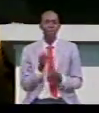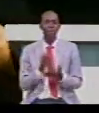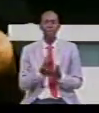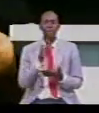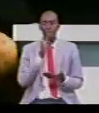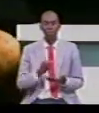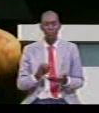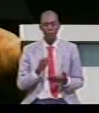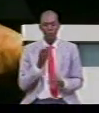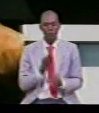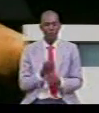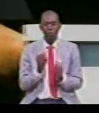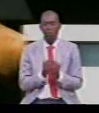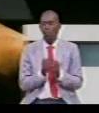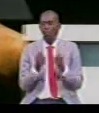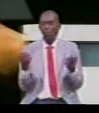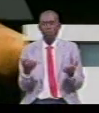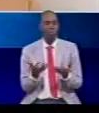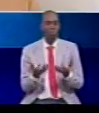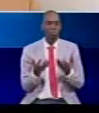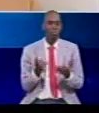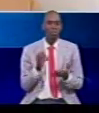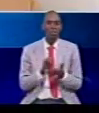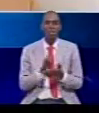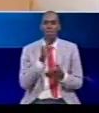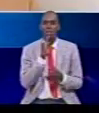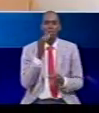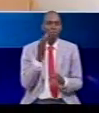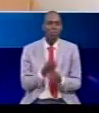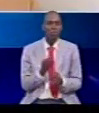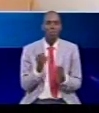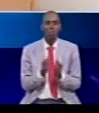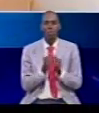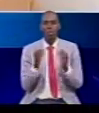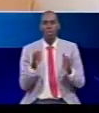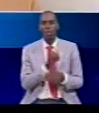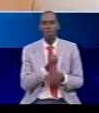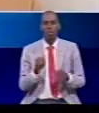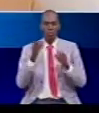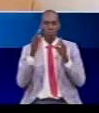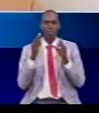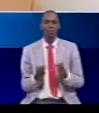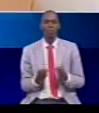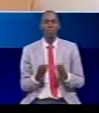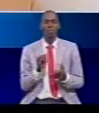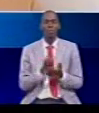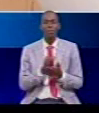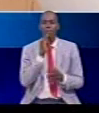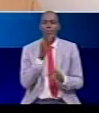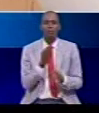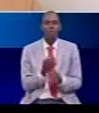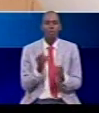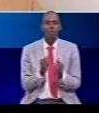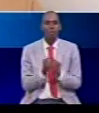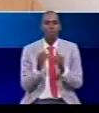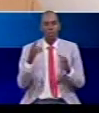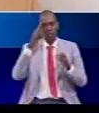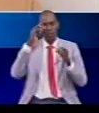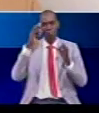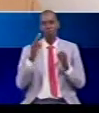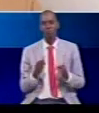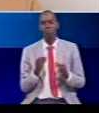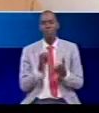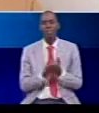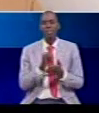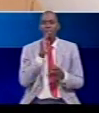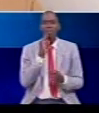without desire. That's faith without a decision. That's faith without determination. That's